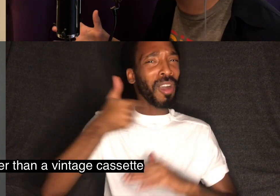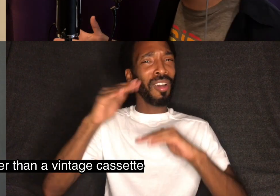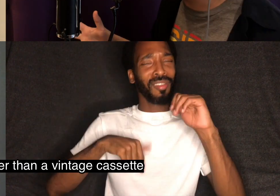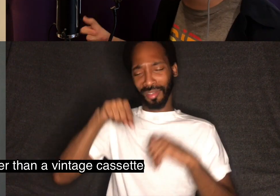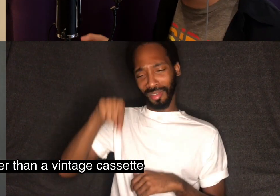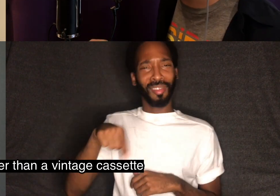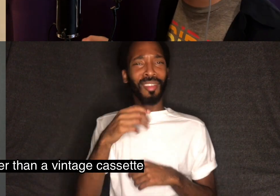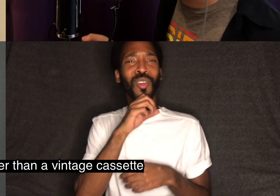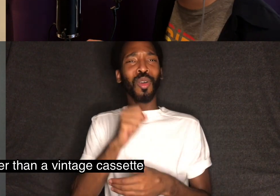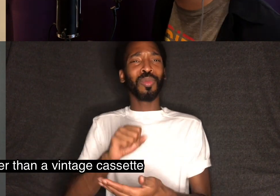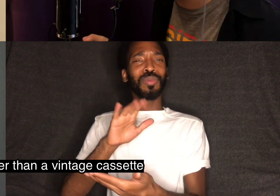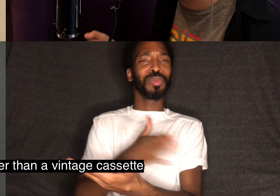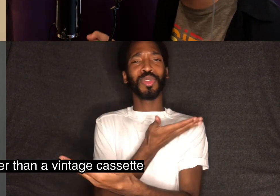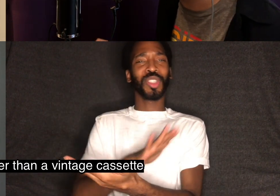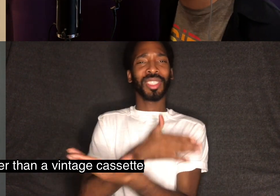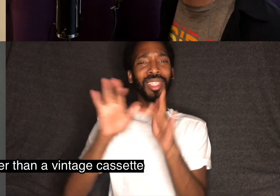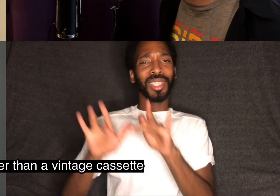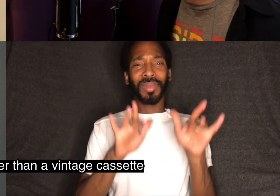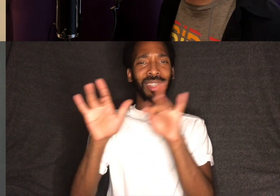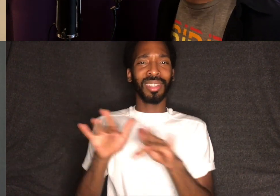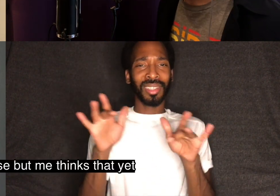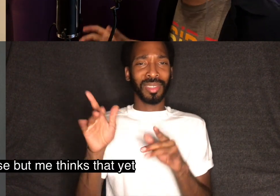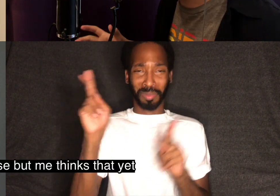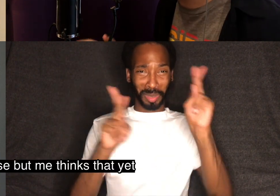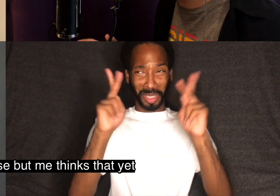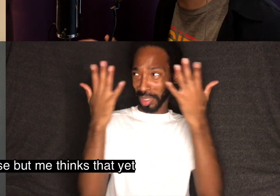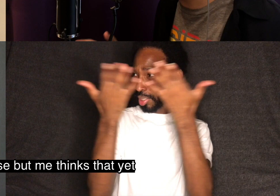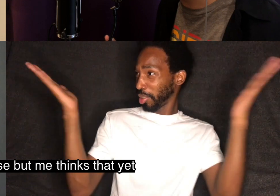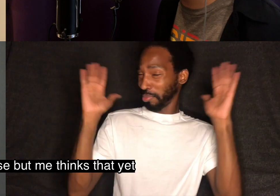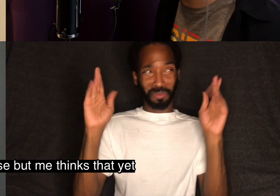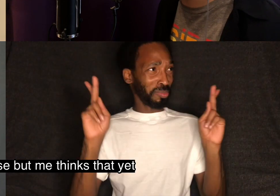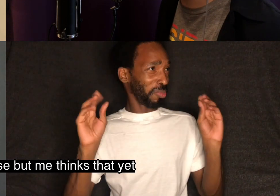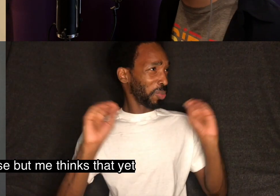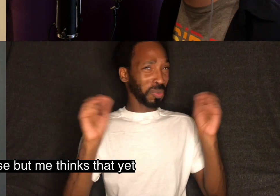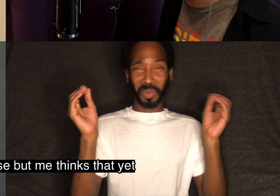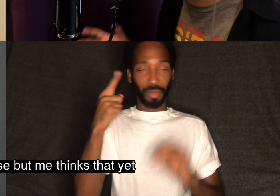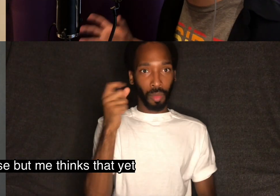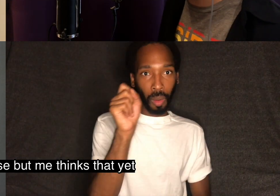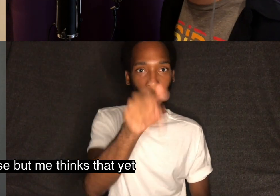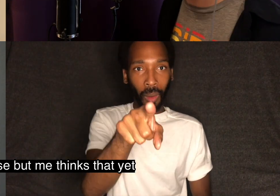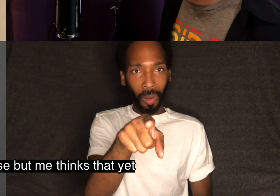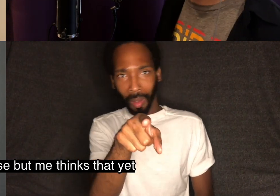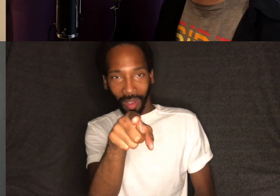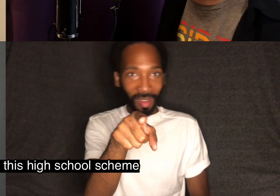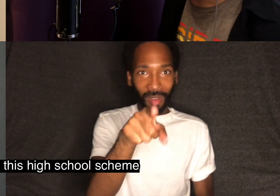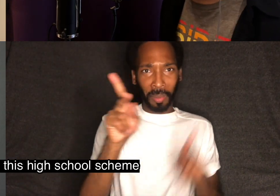Dude, you are cooler than a vintage cassette. It's just that no one else but me thinks that